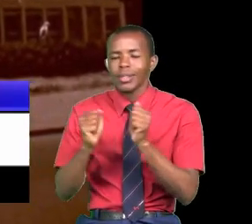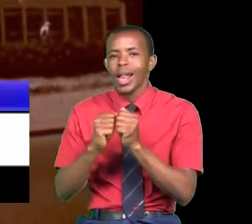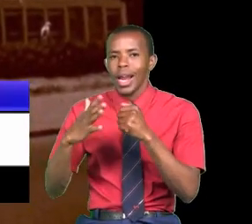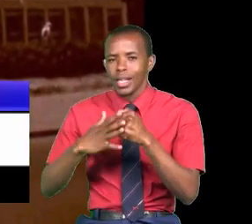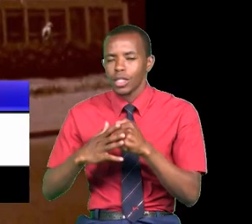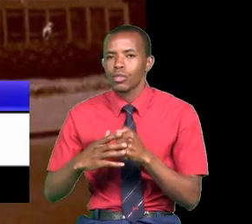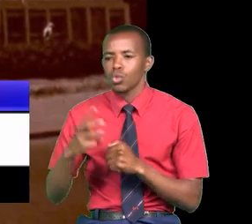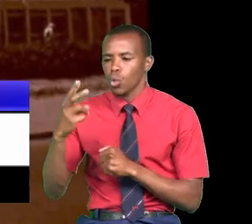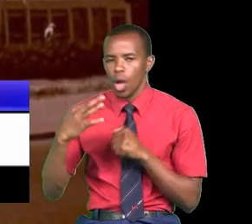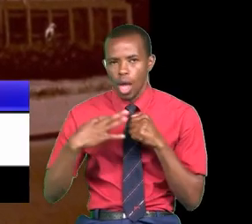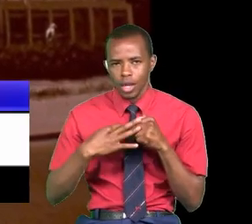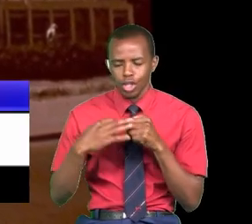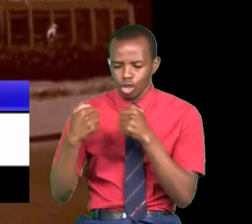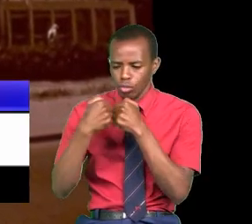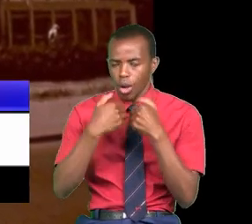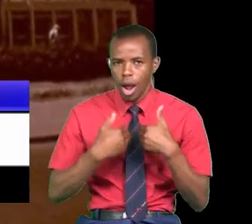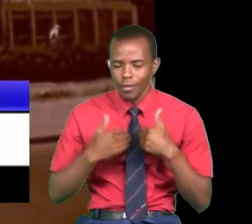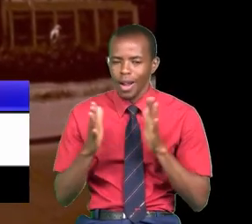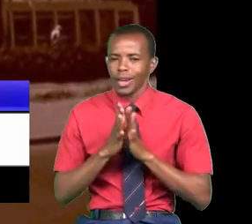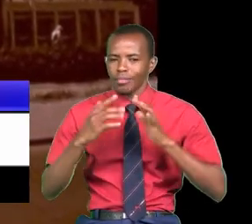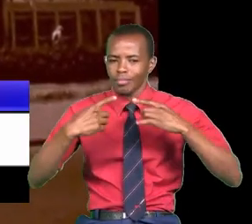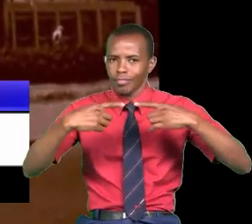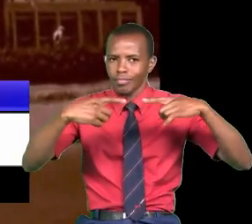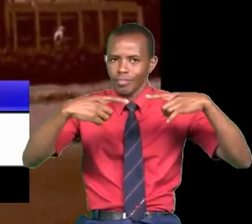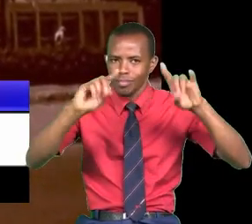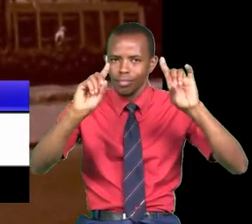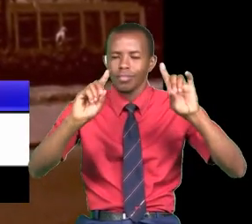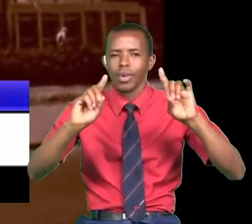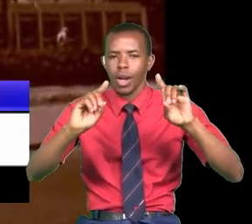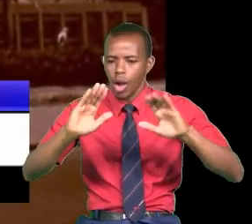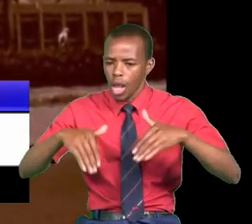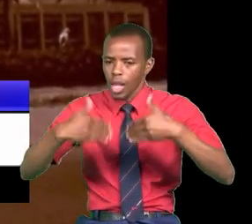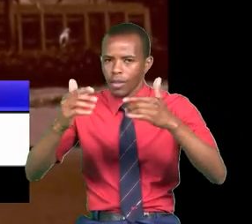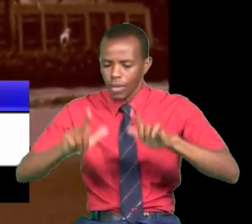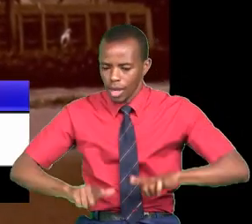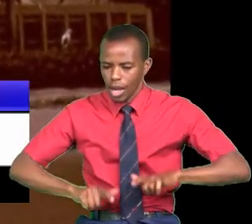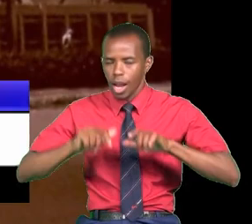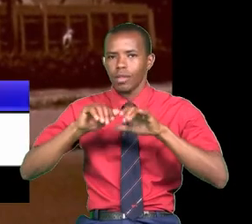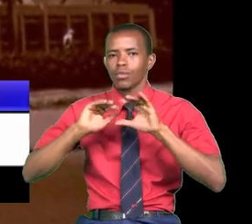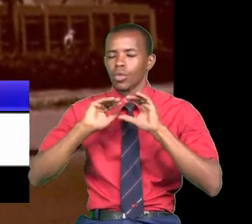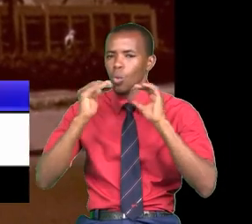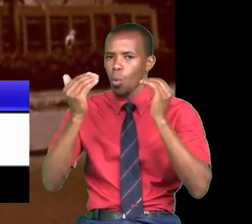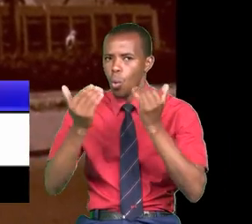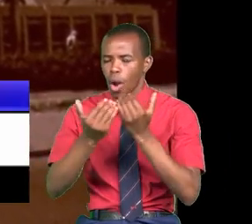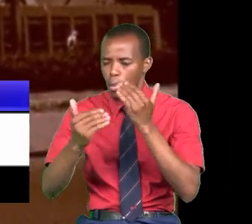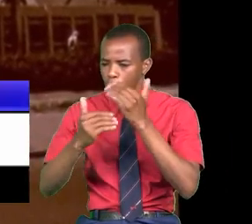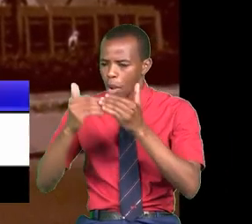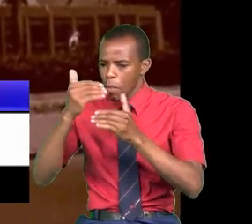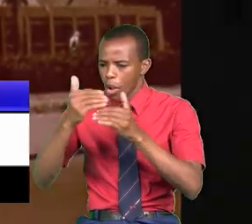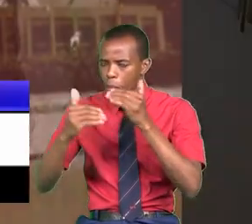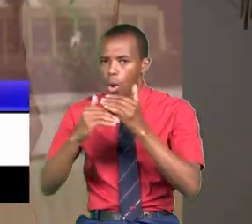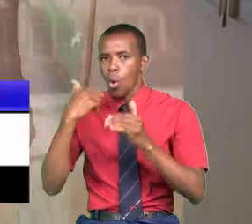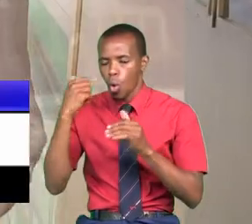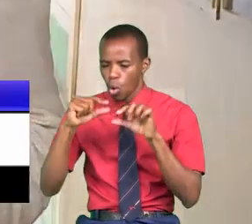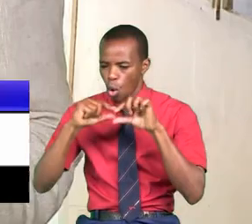1928, has had its challenges and successes, bringing life to the world. It was built actually by a group